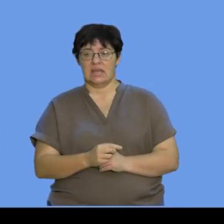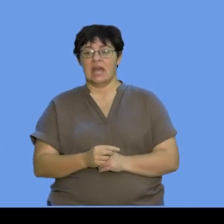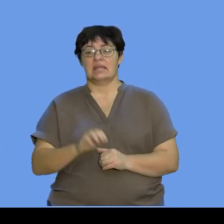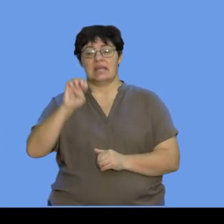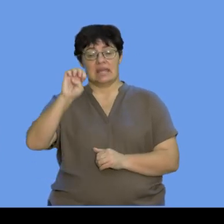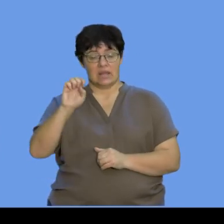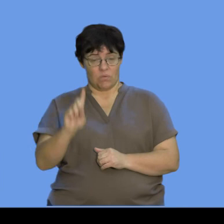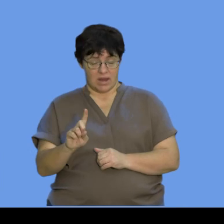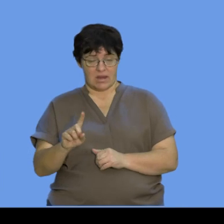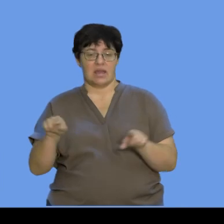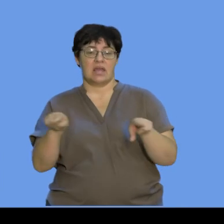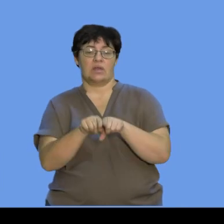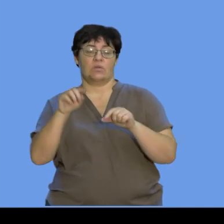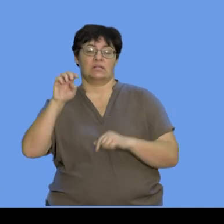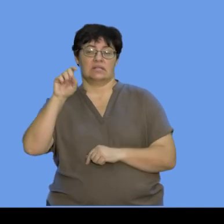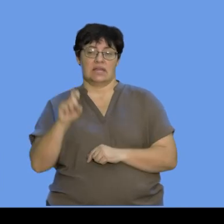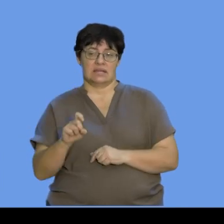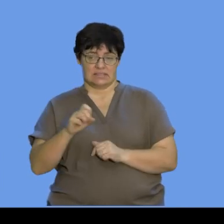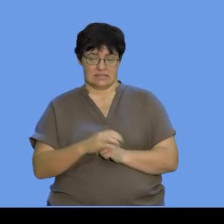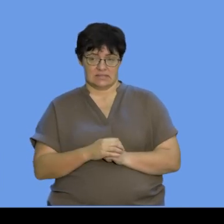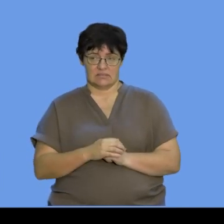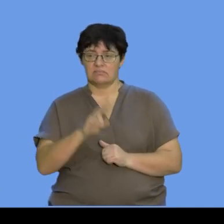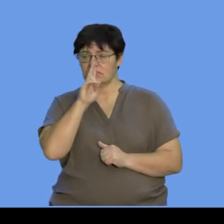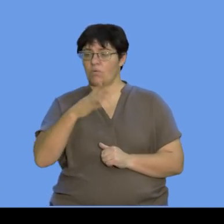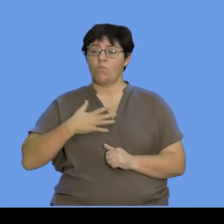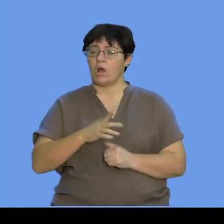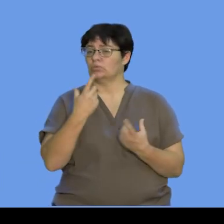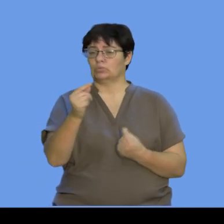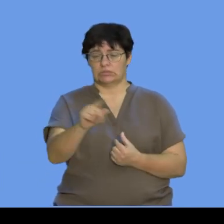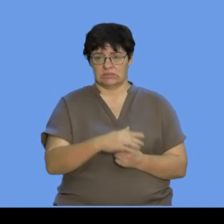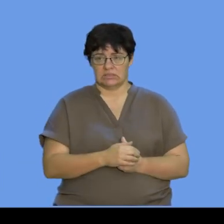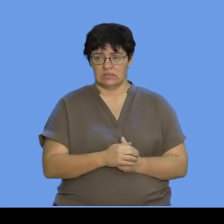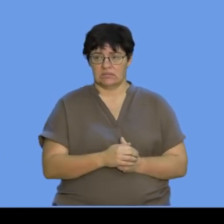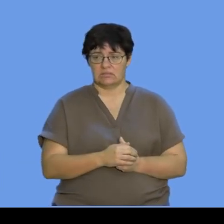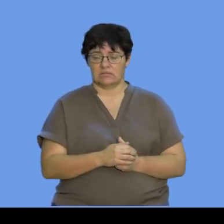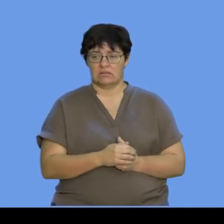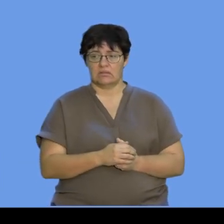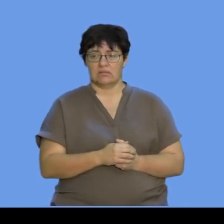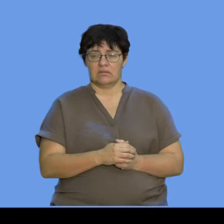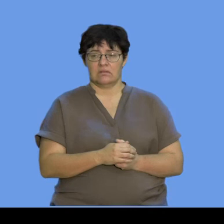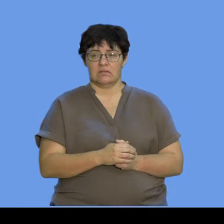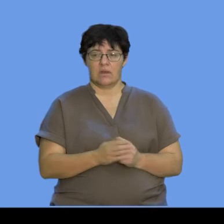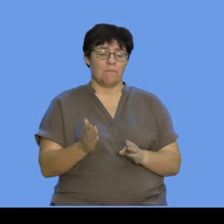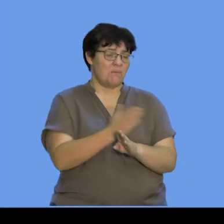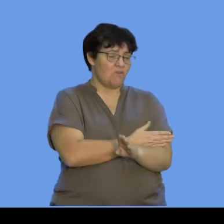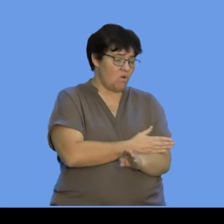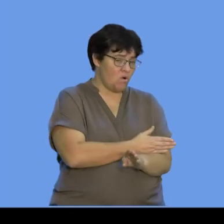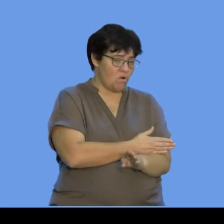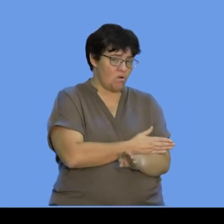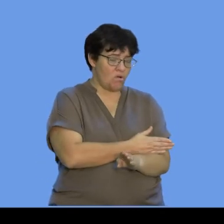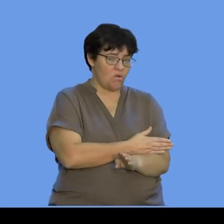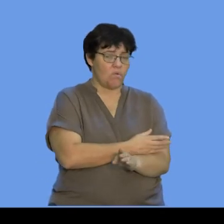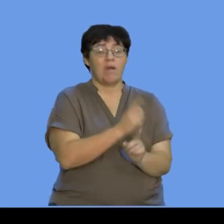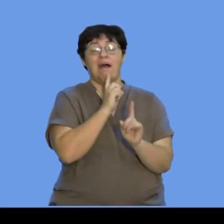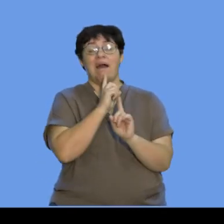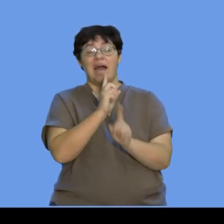GD and E1 is equals to X. So let's see what they want us to do. So immediately, before